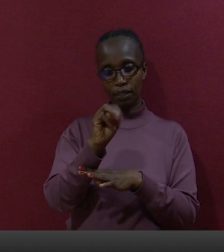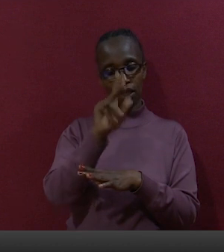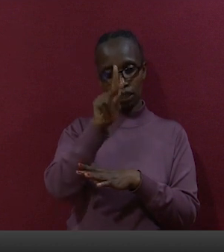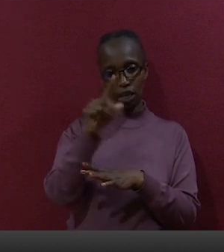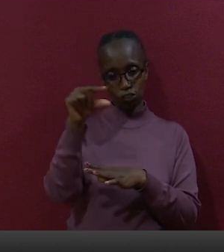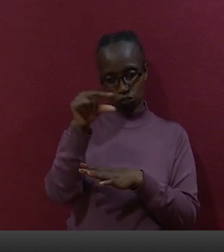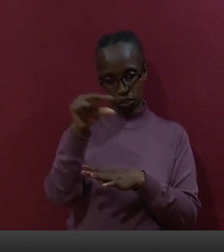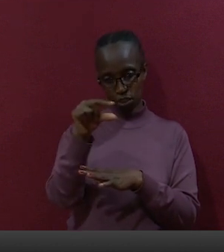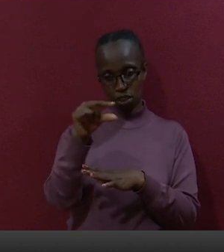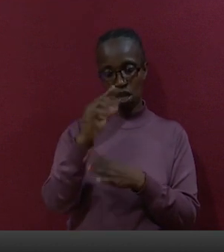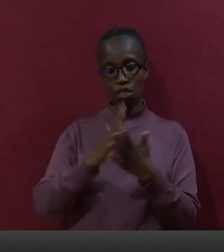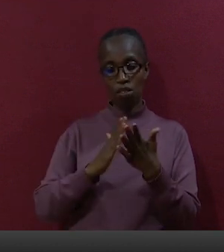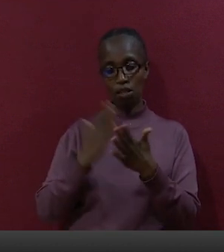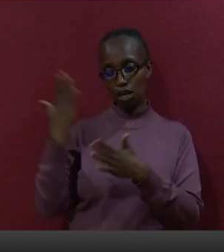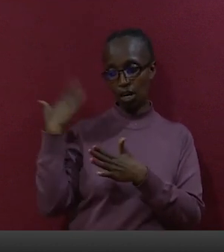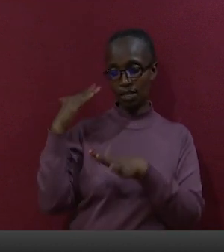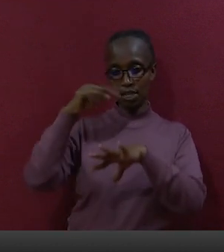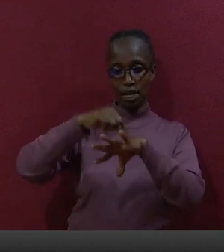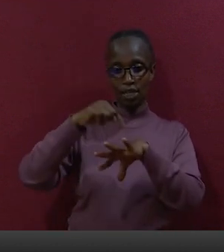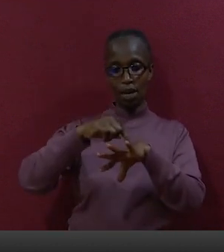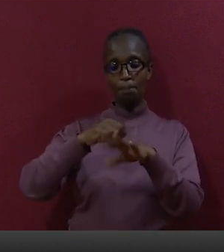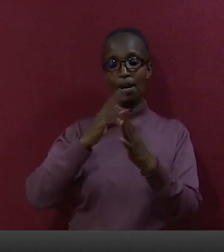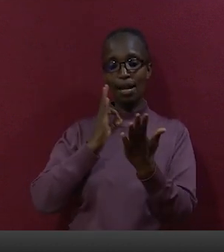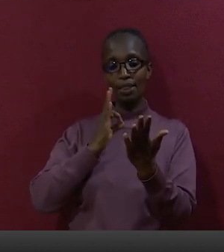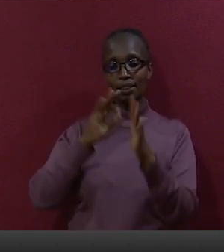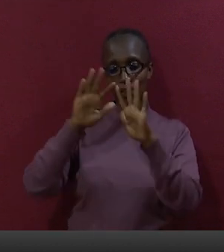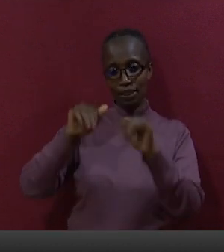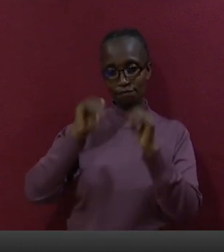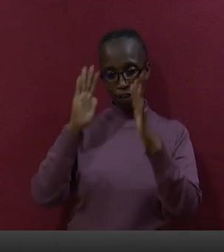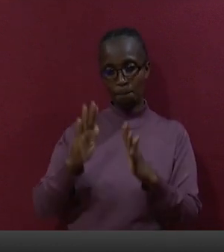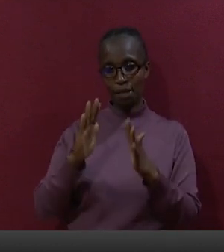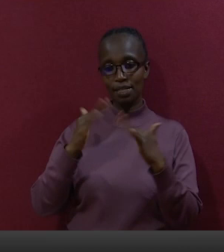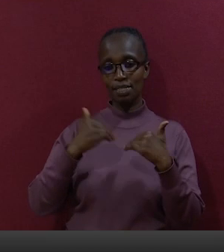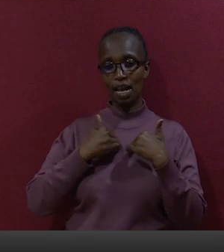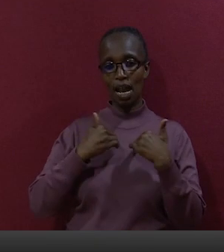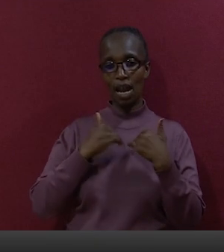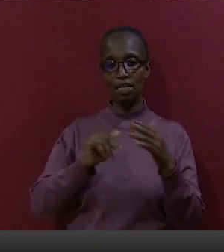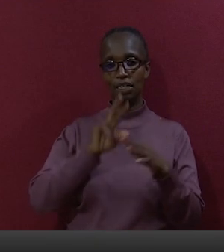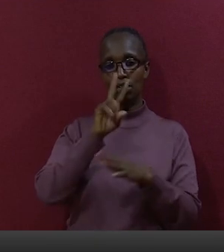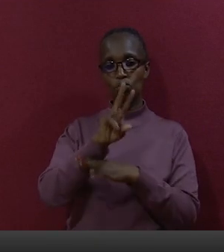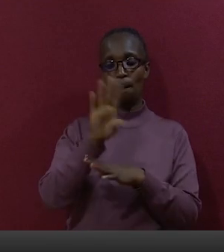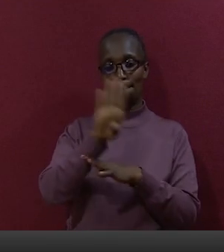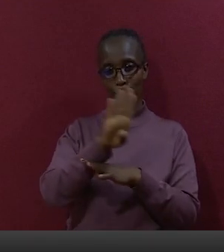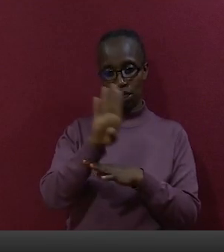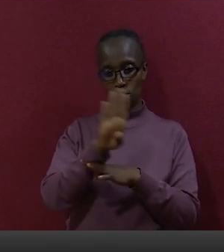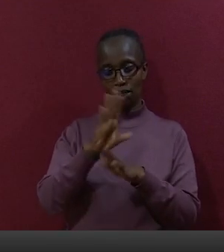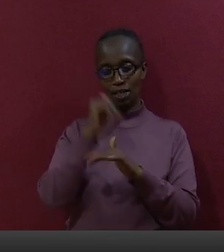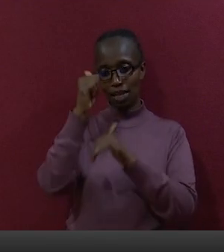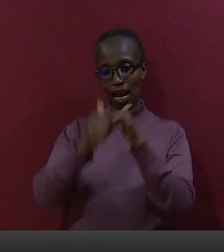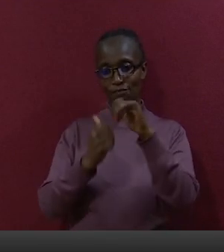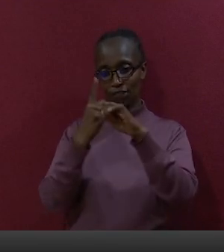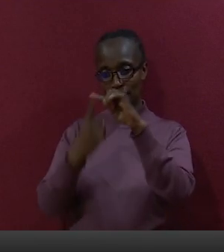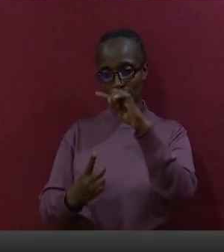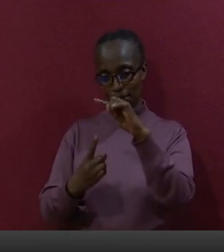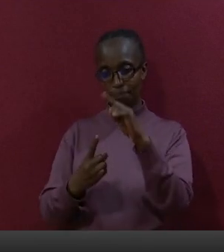50 kilogram bag to farmers last season. Kupitia kwa mpango huo, wakulima walipata mbolea ya magunia